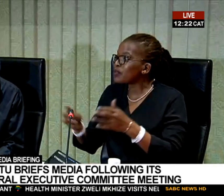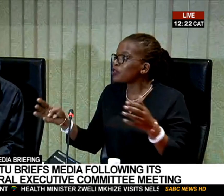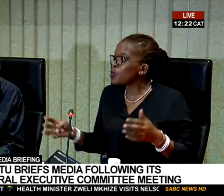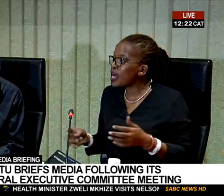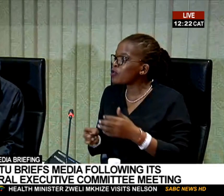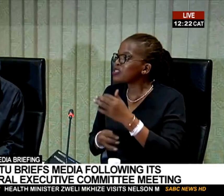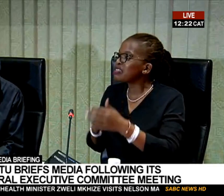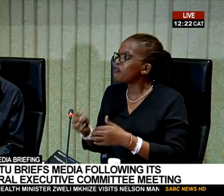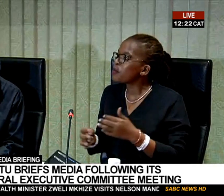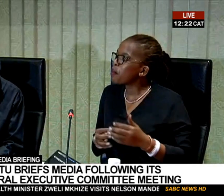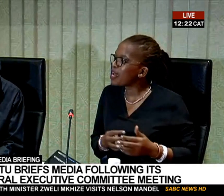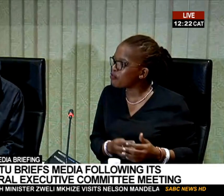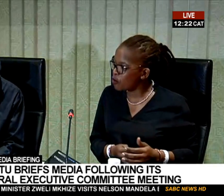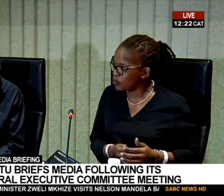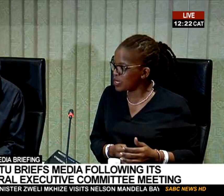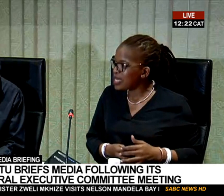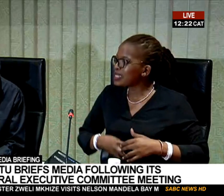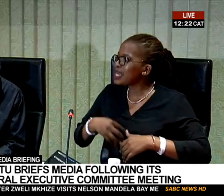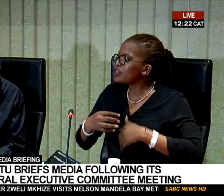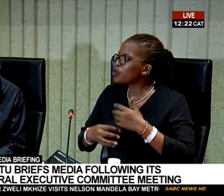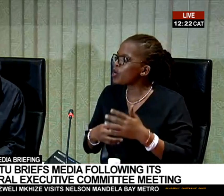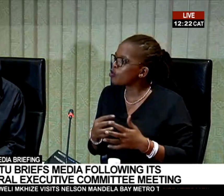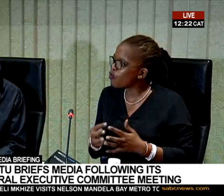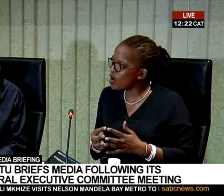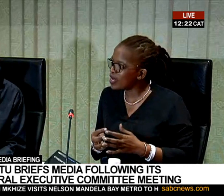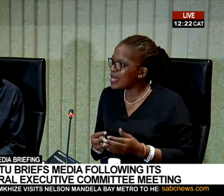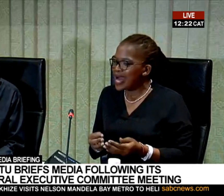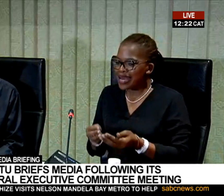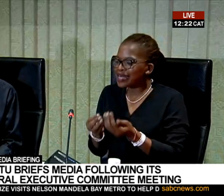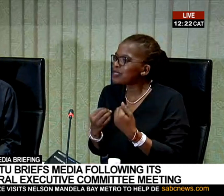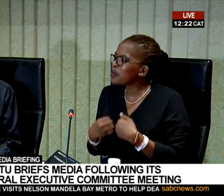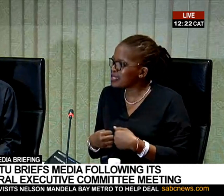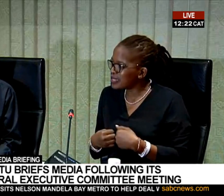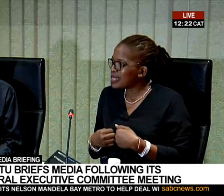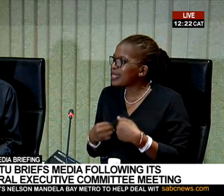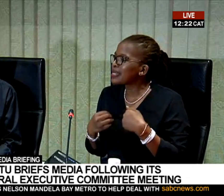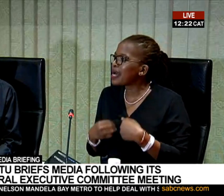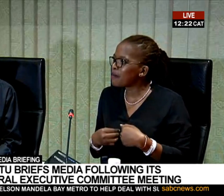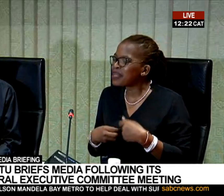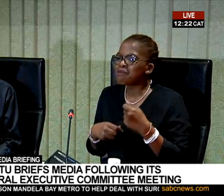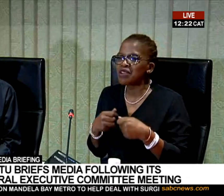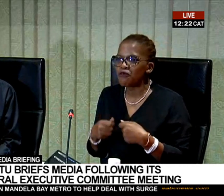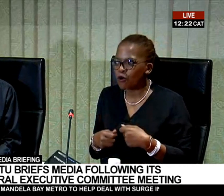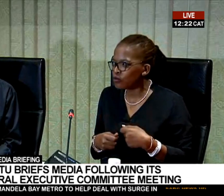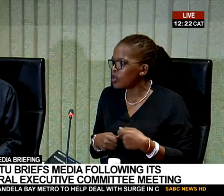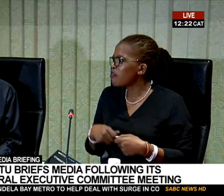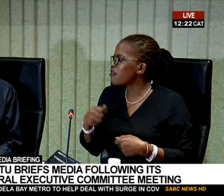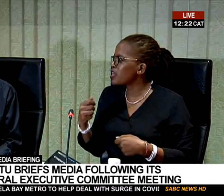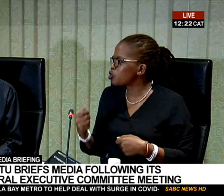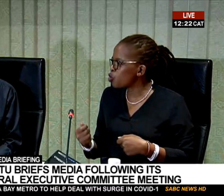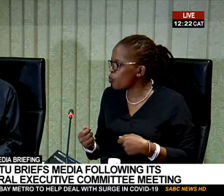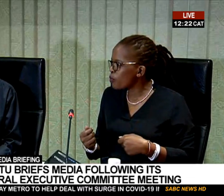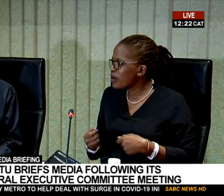acknowledges that now that we are using different platforms, the changing world of work, harassment can come in many